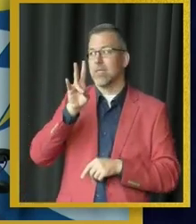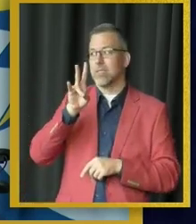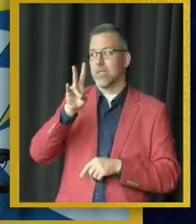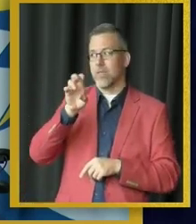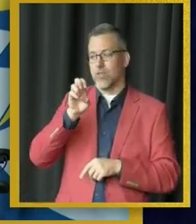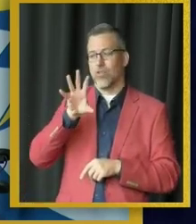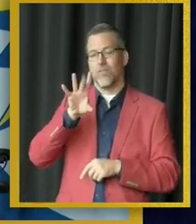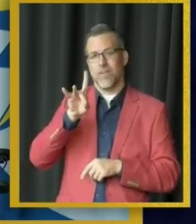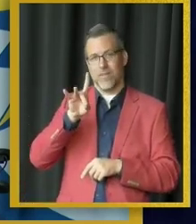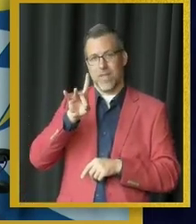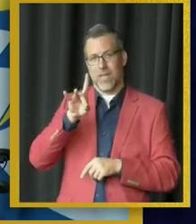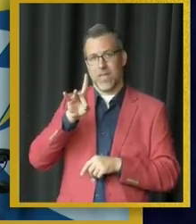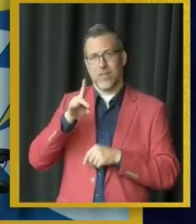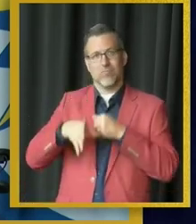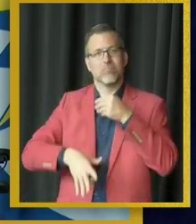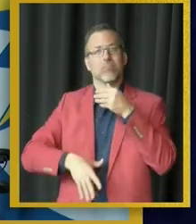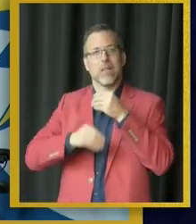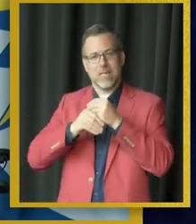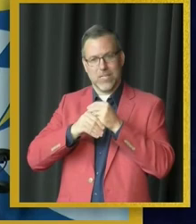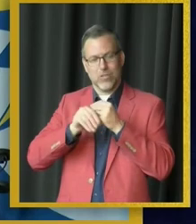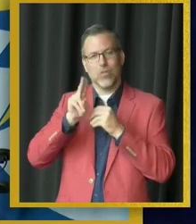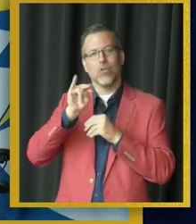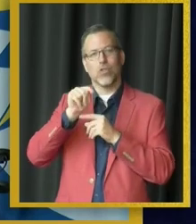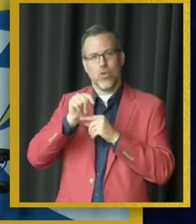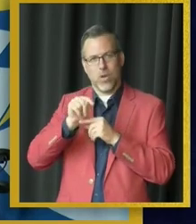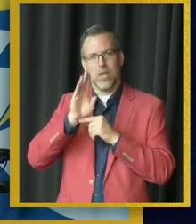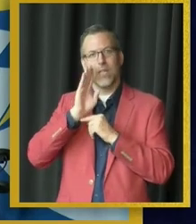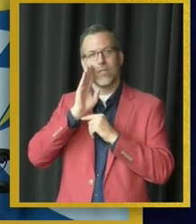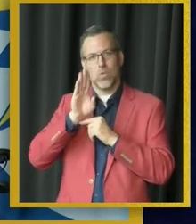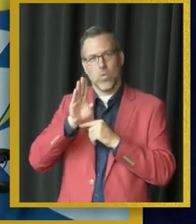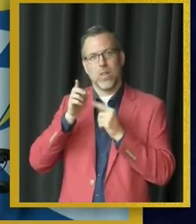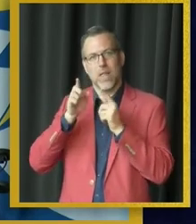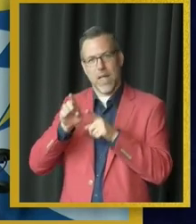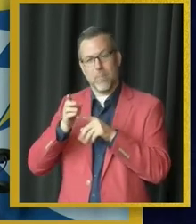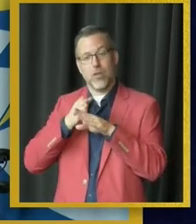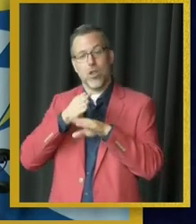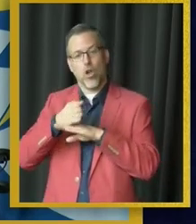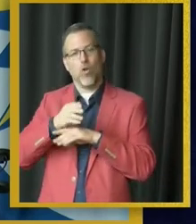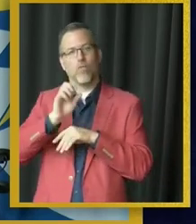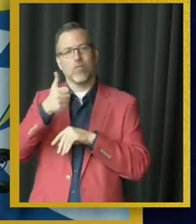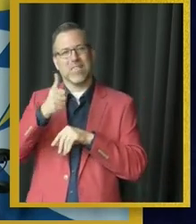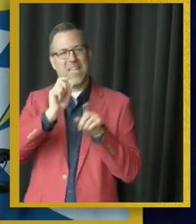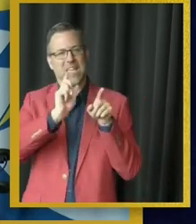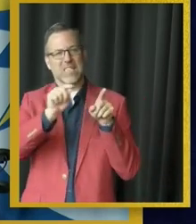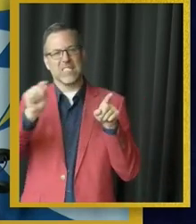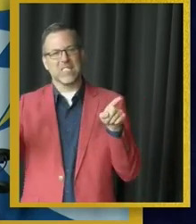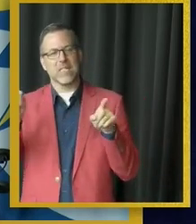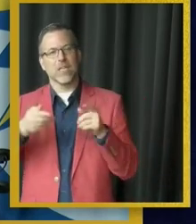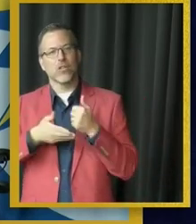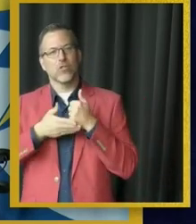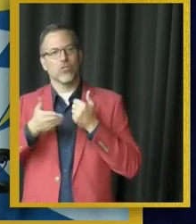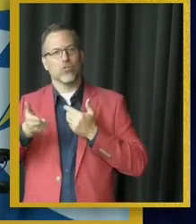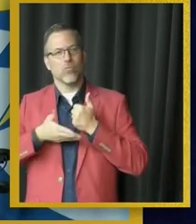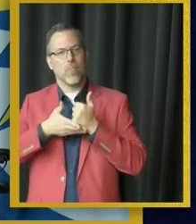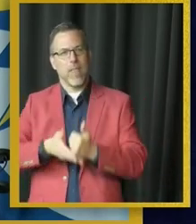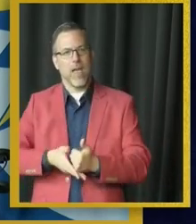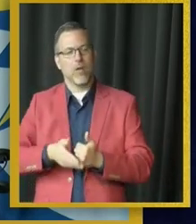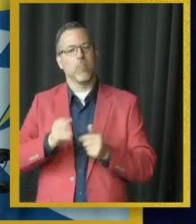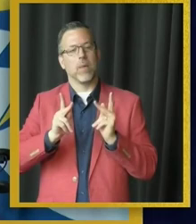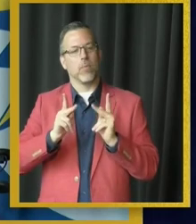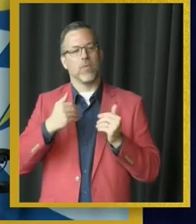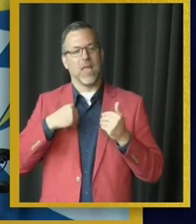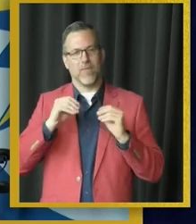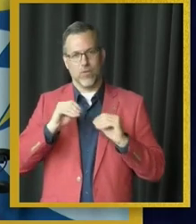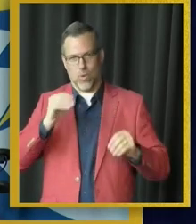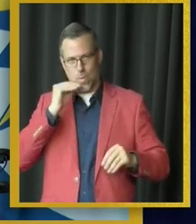758 additional units are coming online at over 10 sites to serve our unhoused neighbors here in Davidson